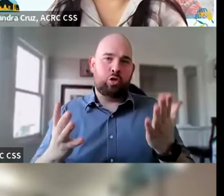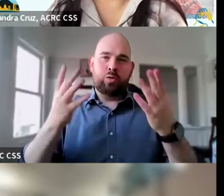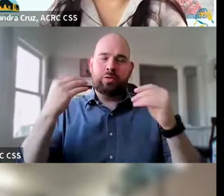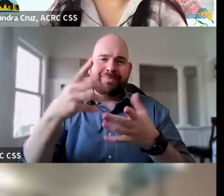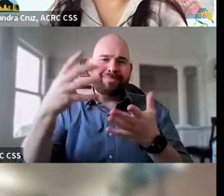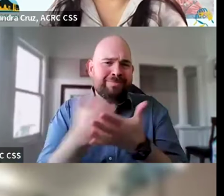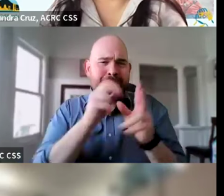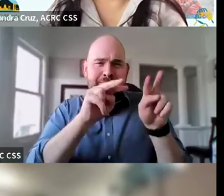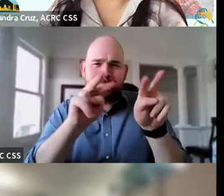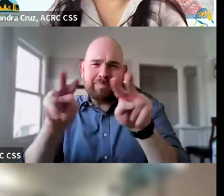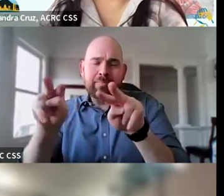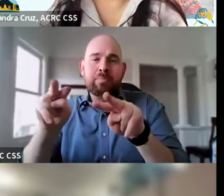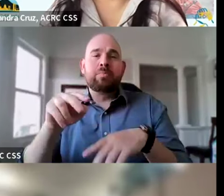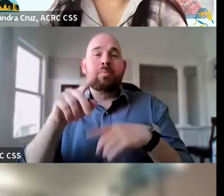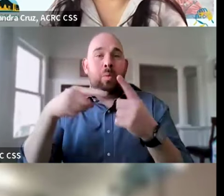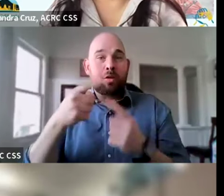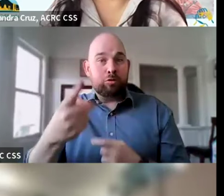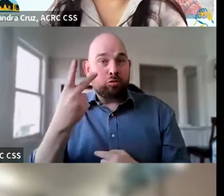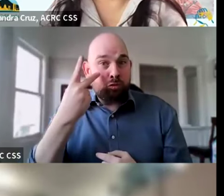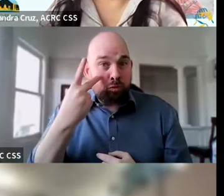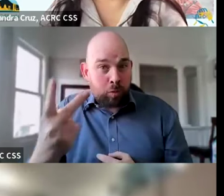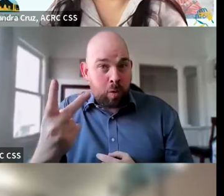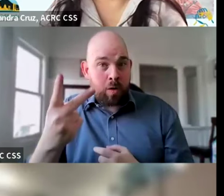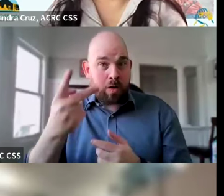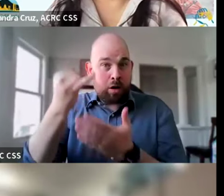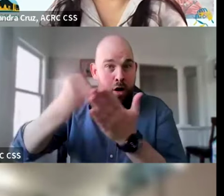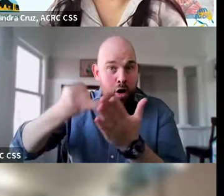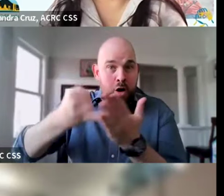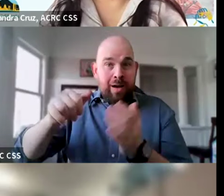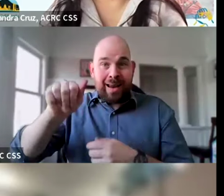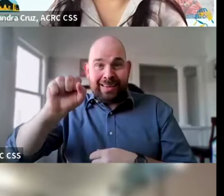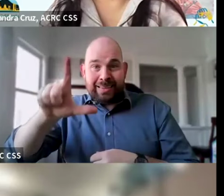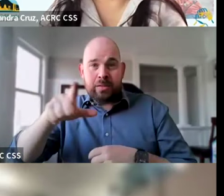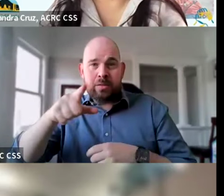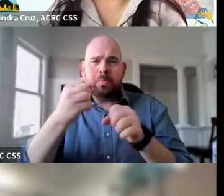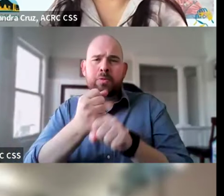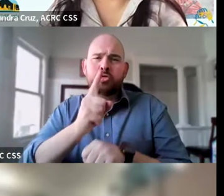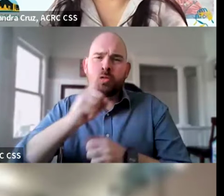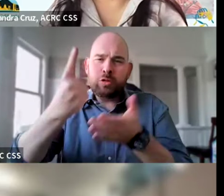So there are so many different artists that we could look at.